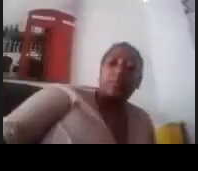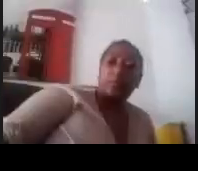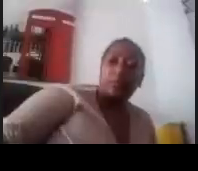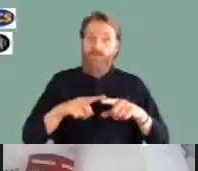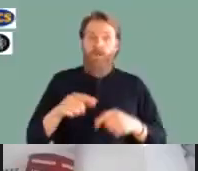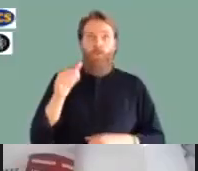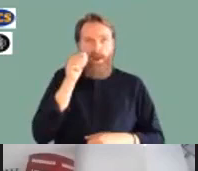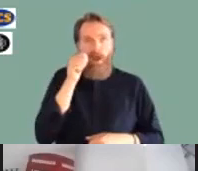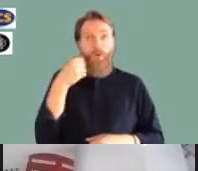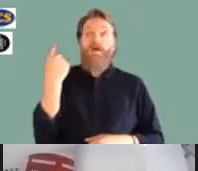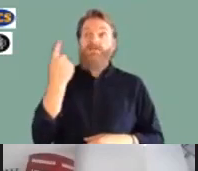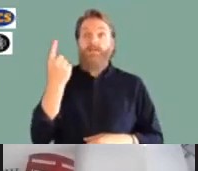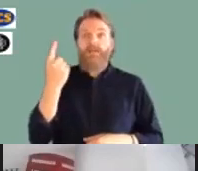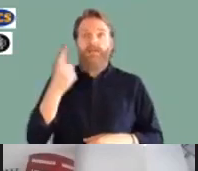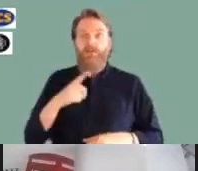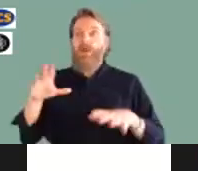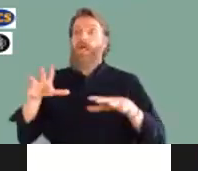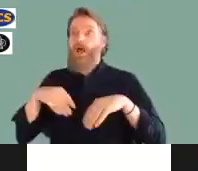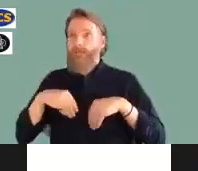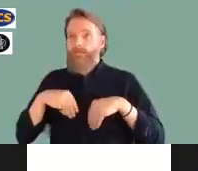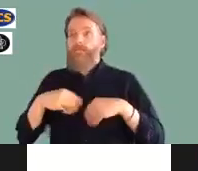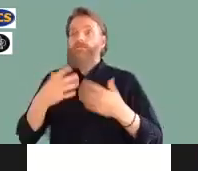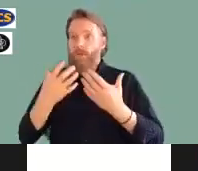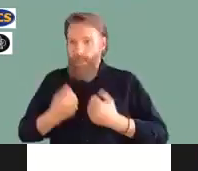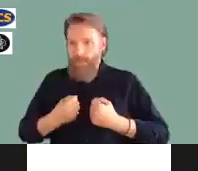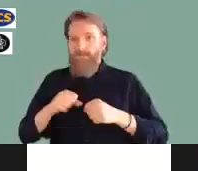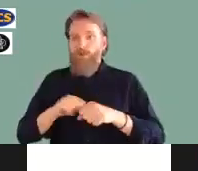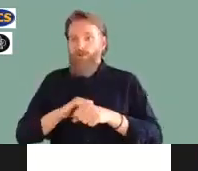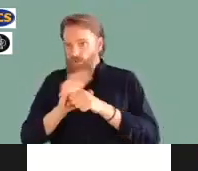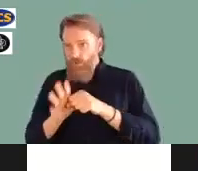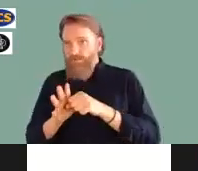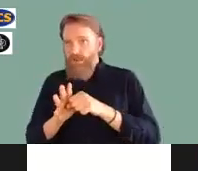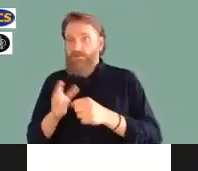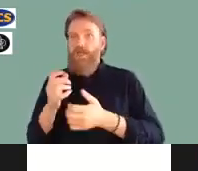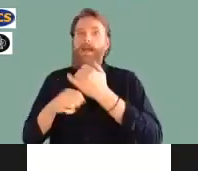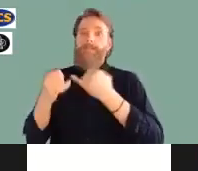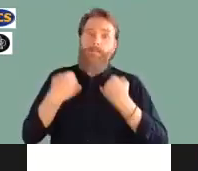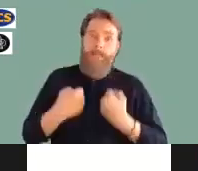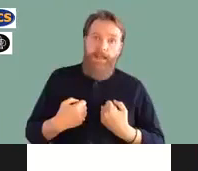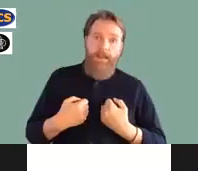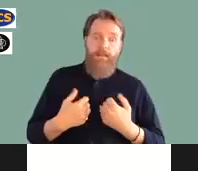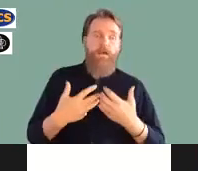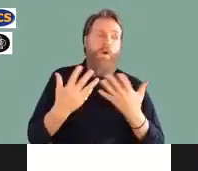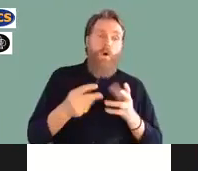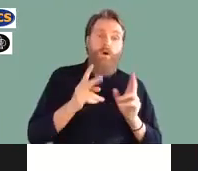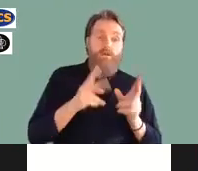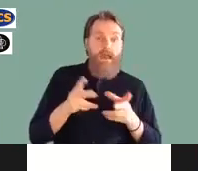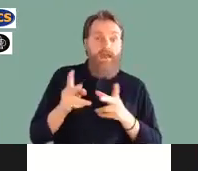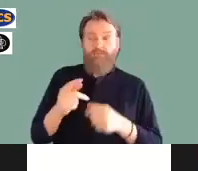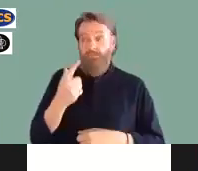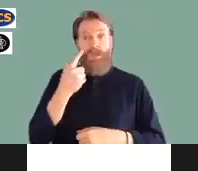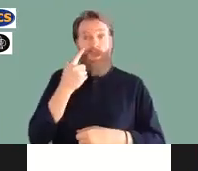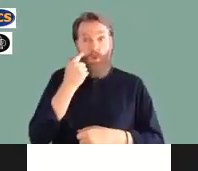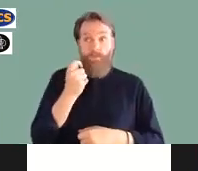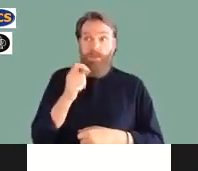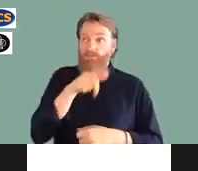of coronavirus or contracted coronavirus and being very ill from it. And for some of us, it may be somebody that's very close to us. And if there's